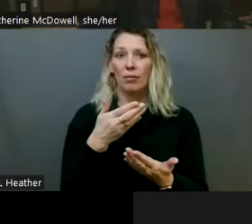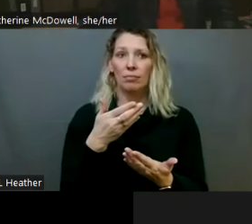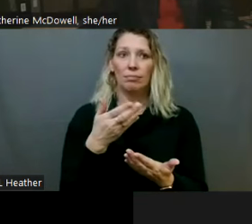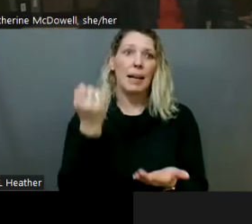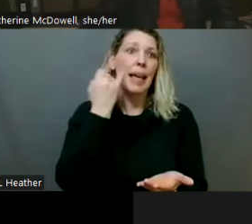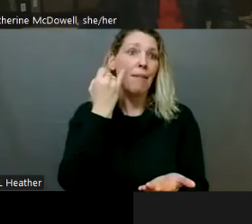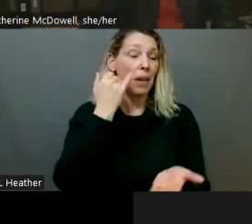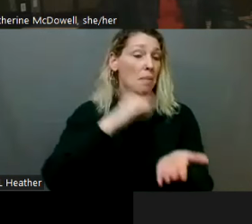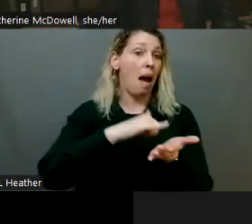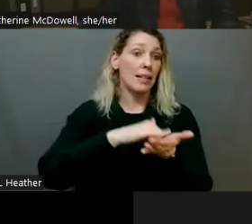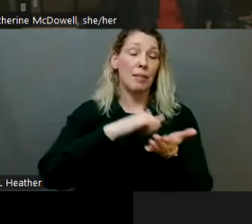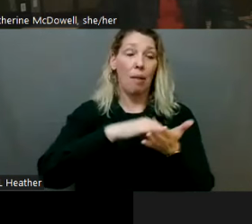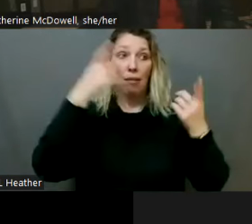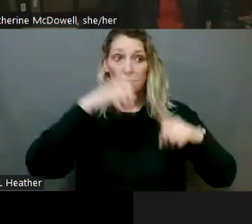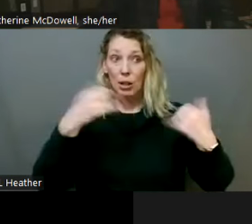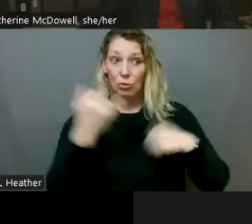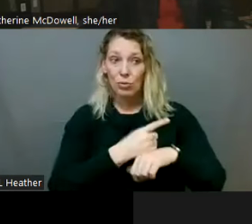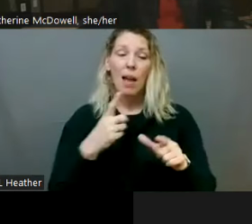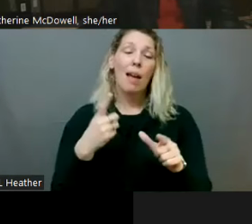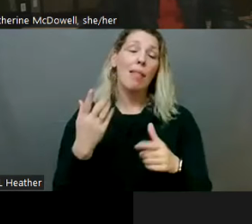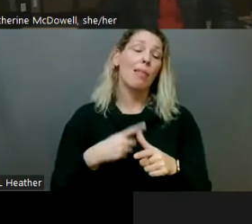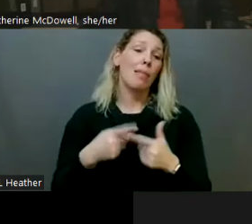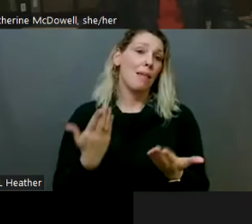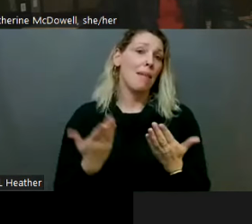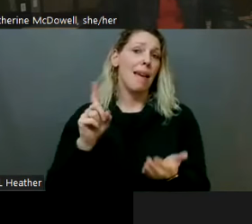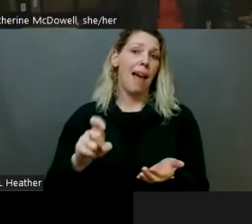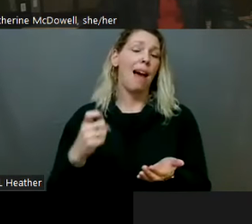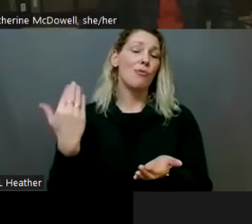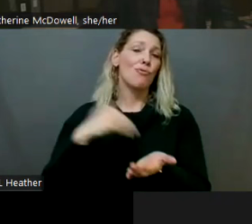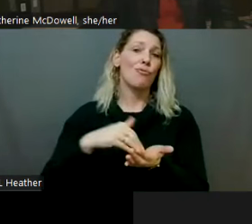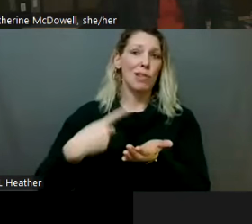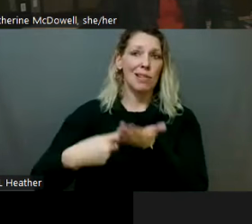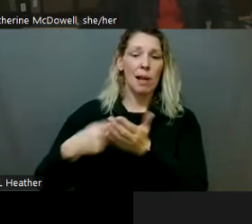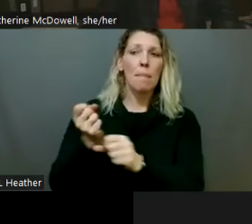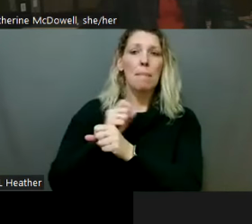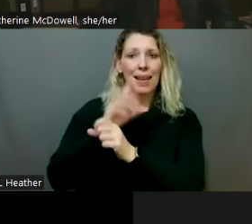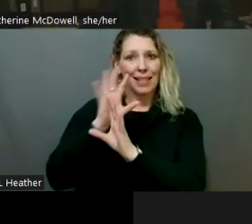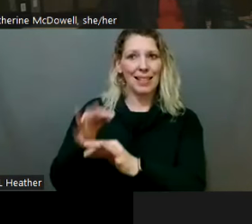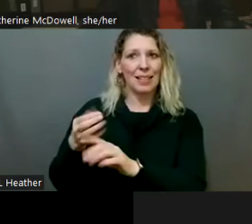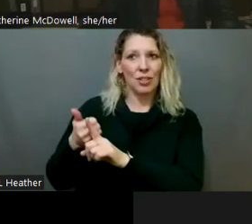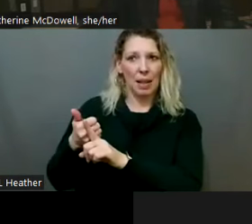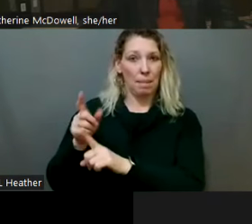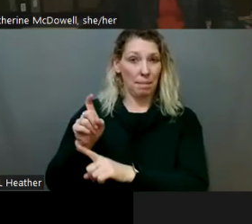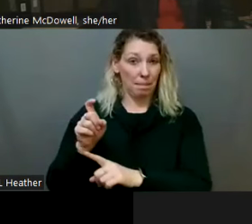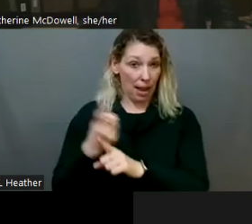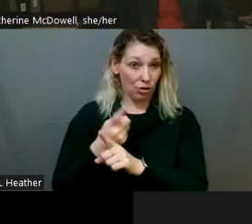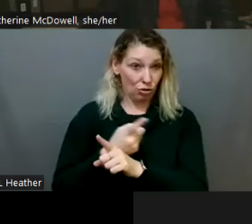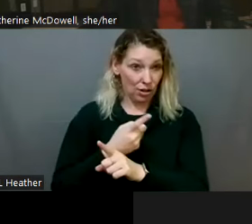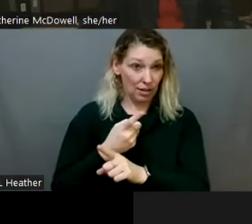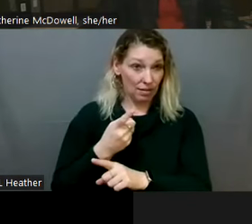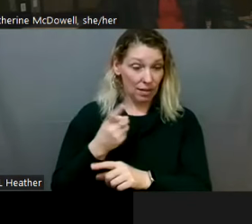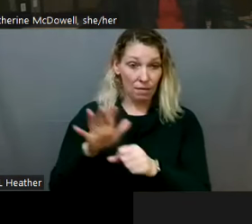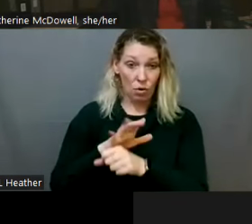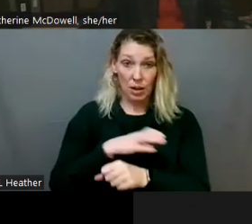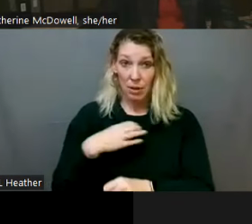it's impossible to come to consensus today, then they may need to revisit making the decision themselves. Is that accurate, full commission